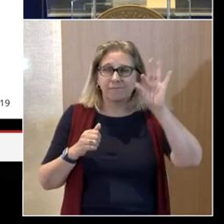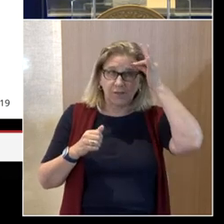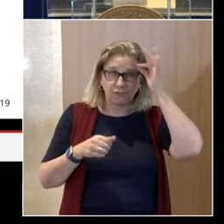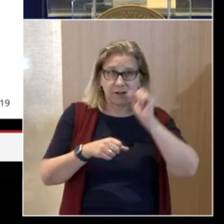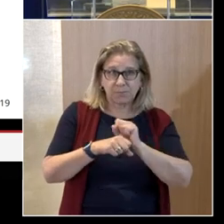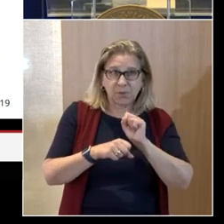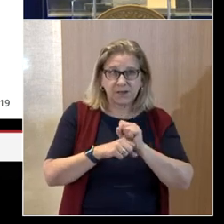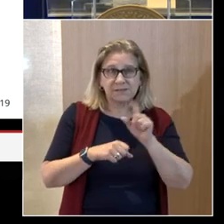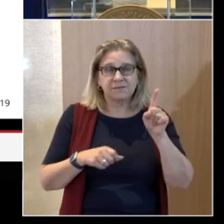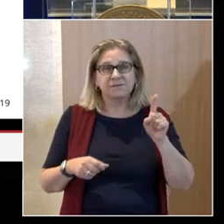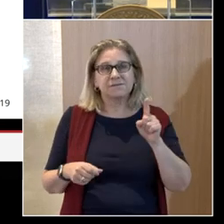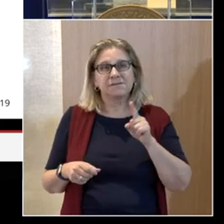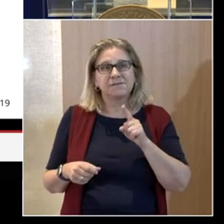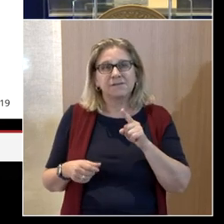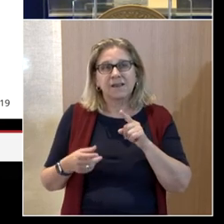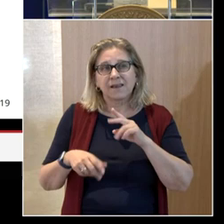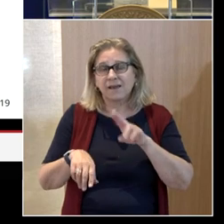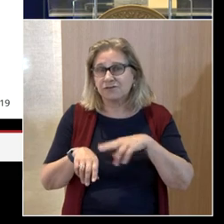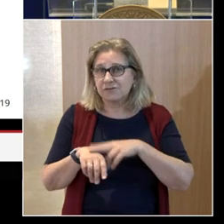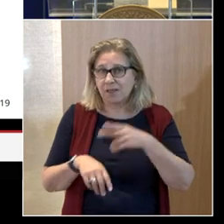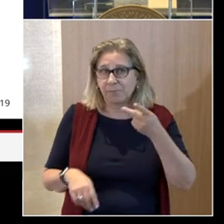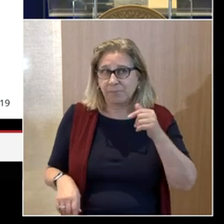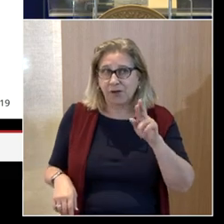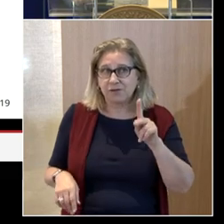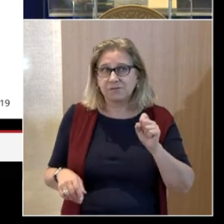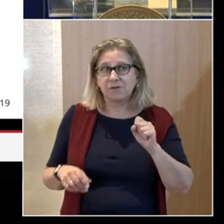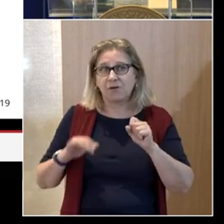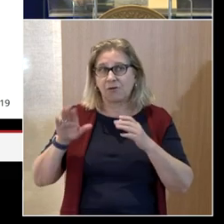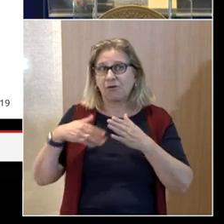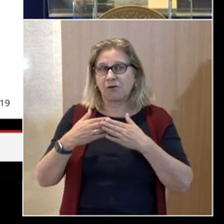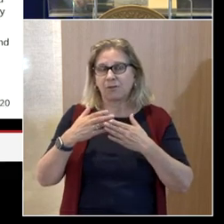So this is all available at the website at